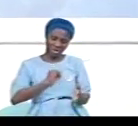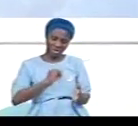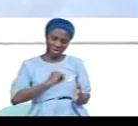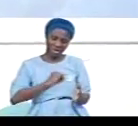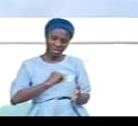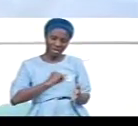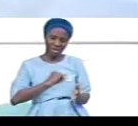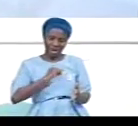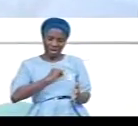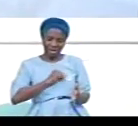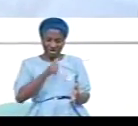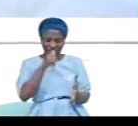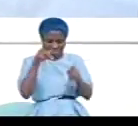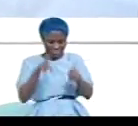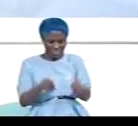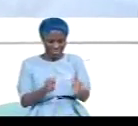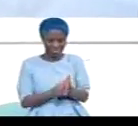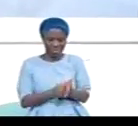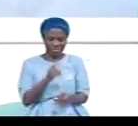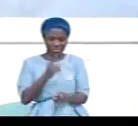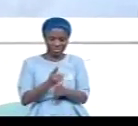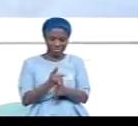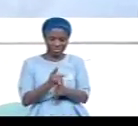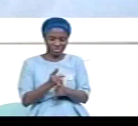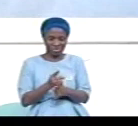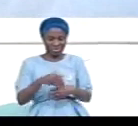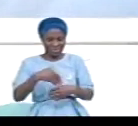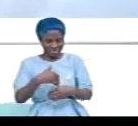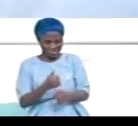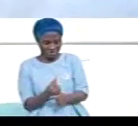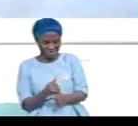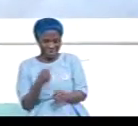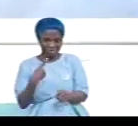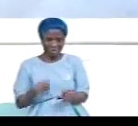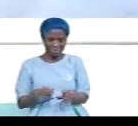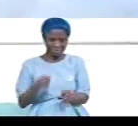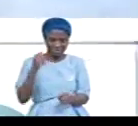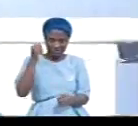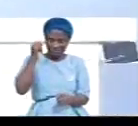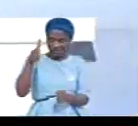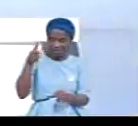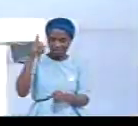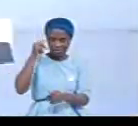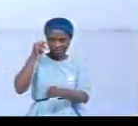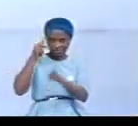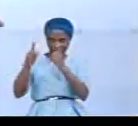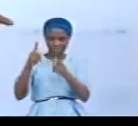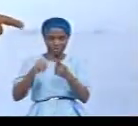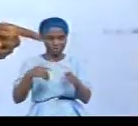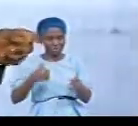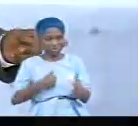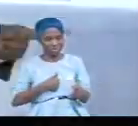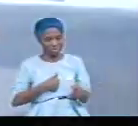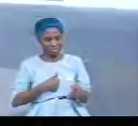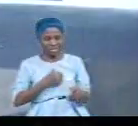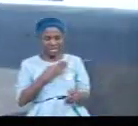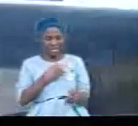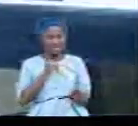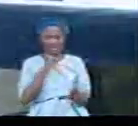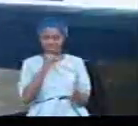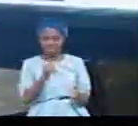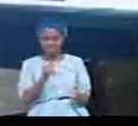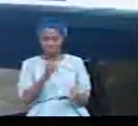vision. I'm trying to bring some drive into my life, and the thing is not working, and they